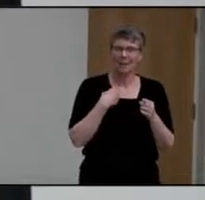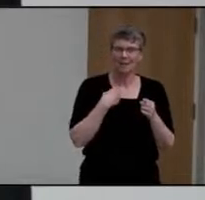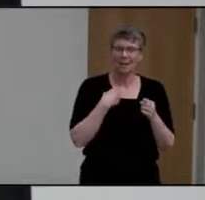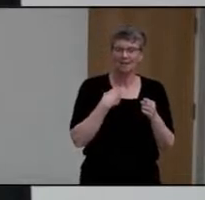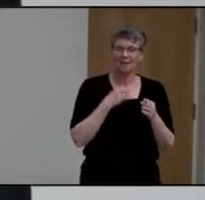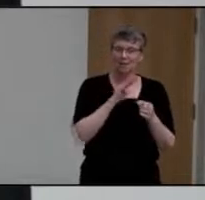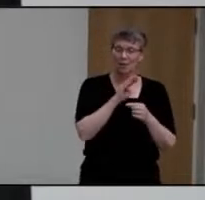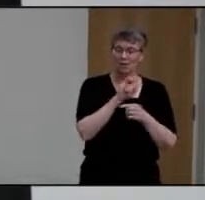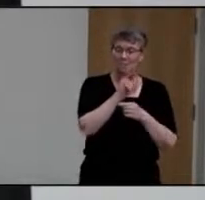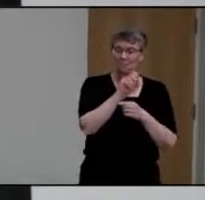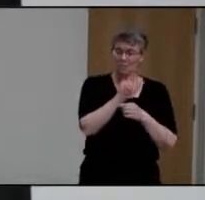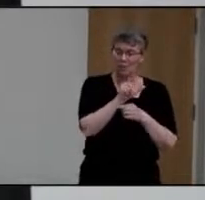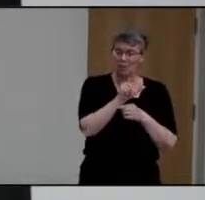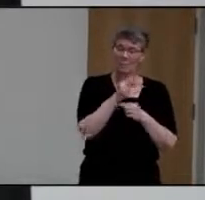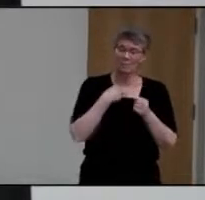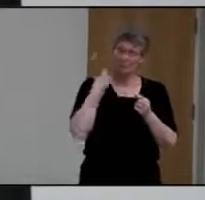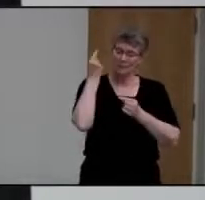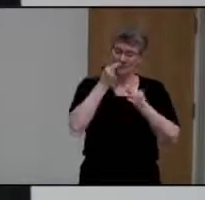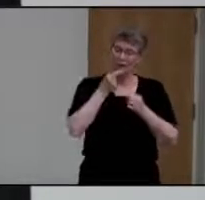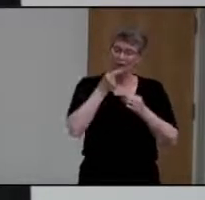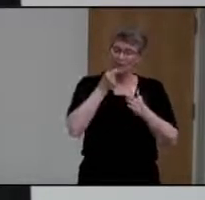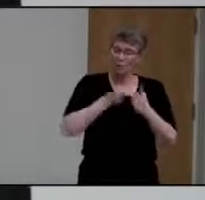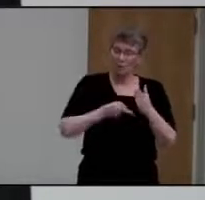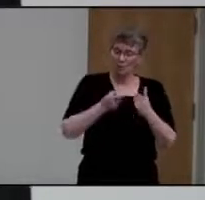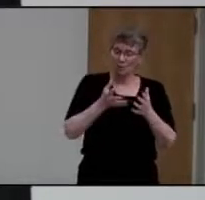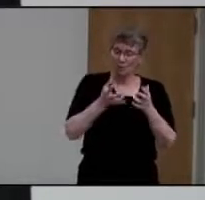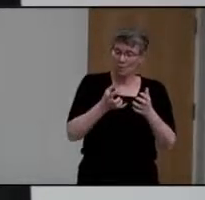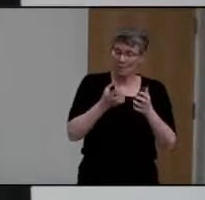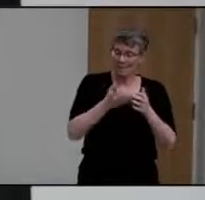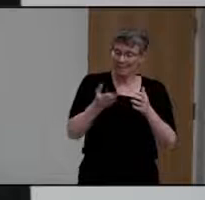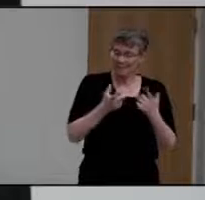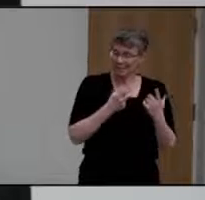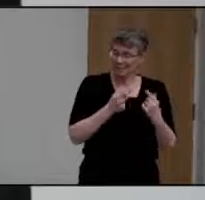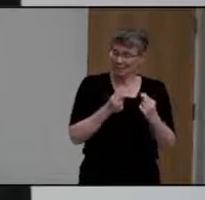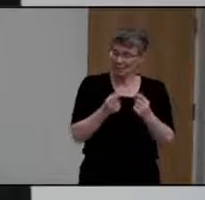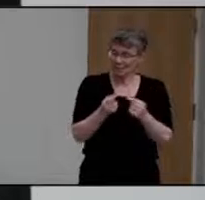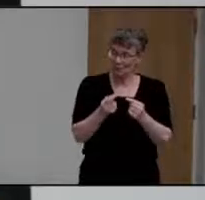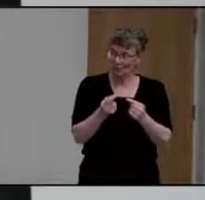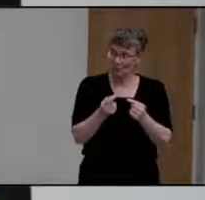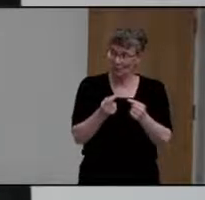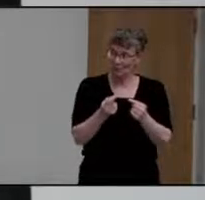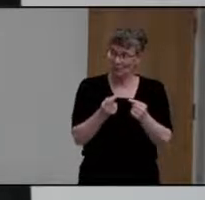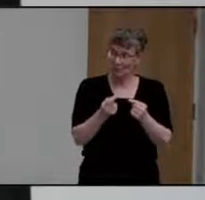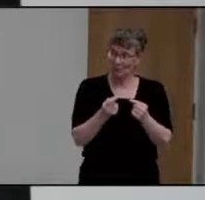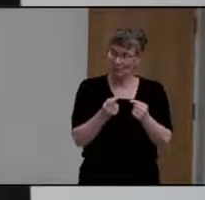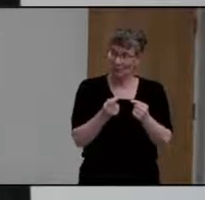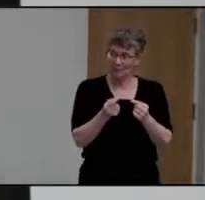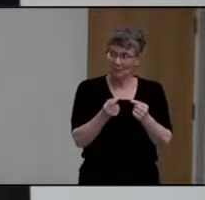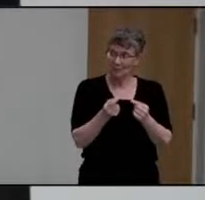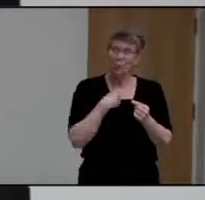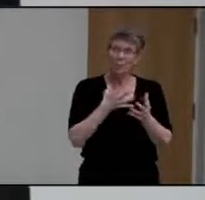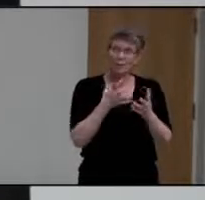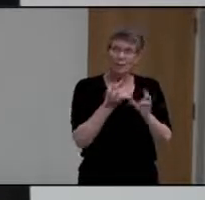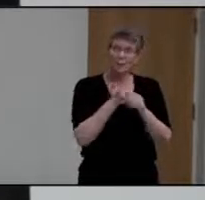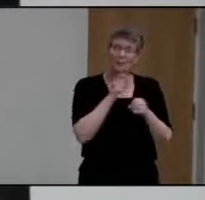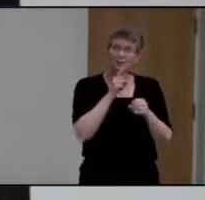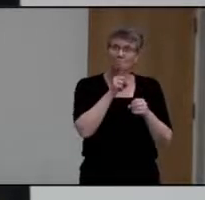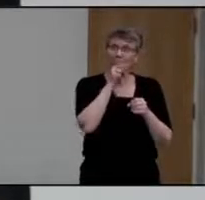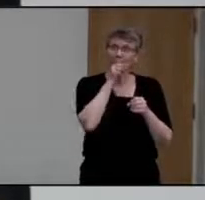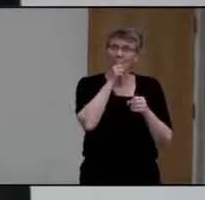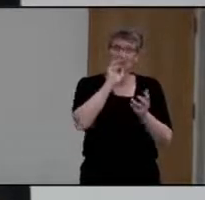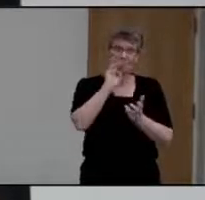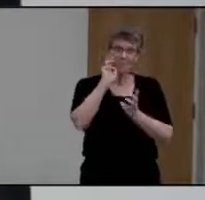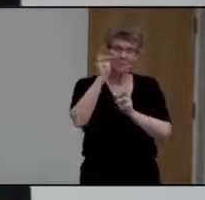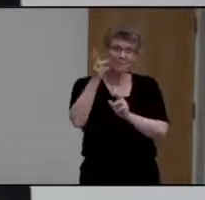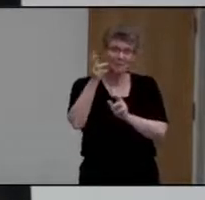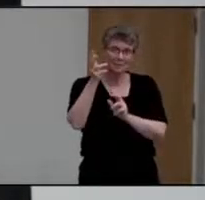we want these things to do and what are the basic, 3 laws of Asimov that we want to make sure that, we don't mess up. Because